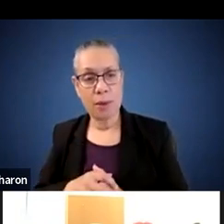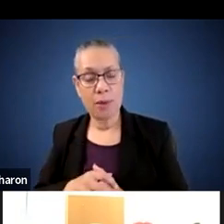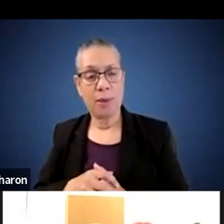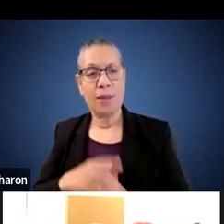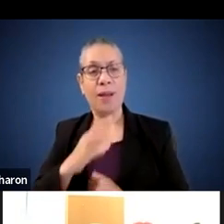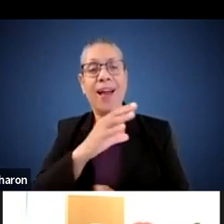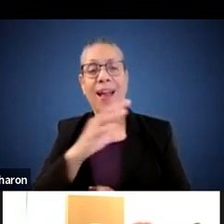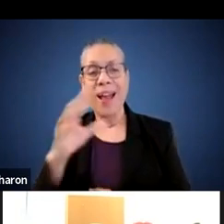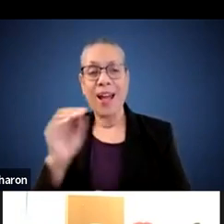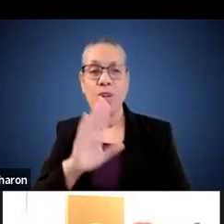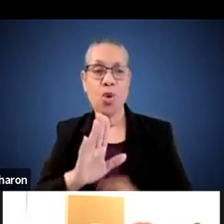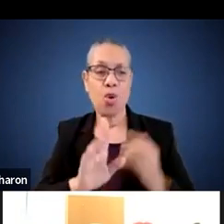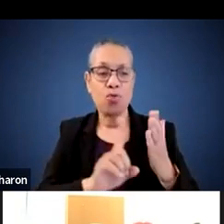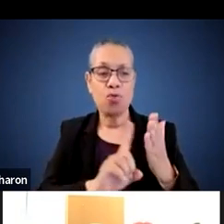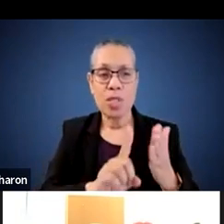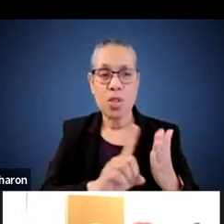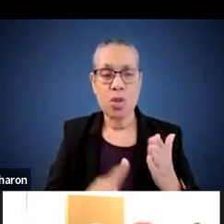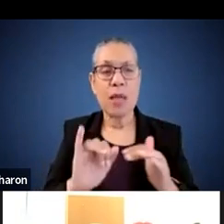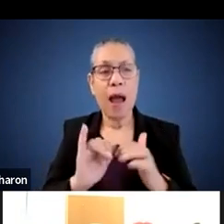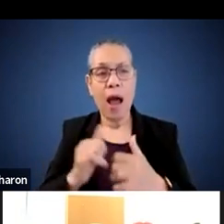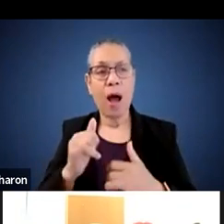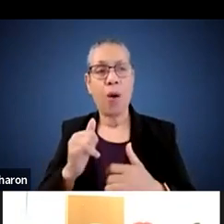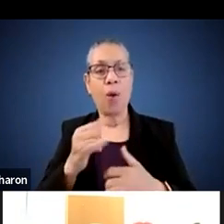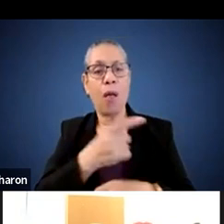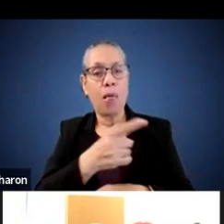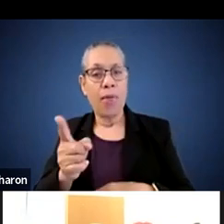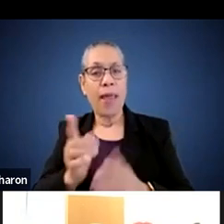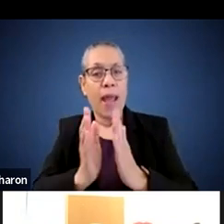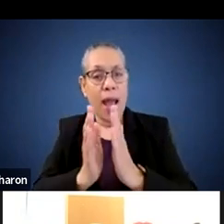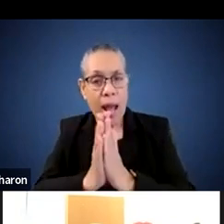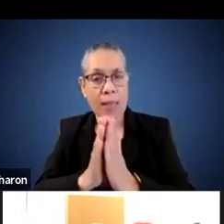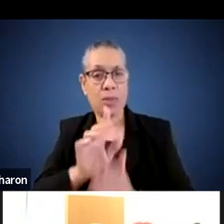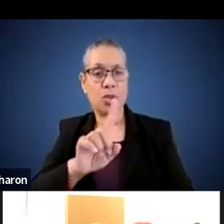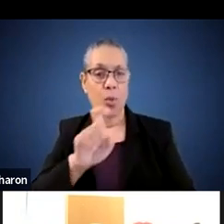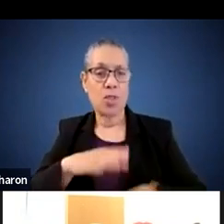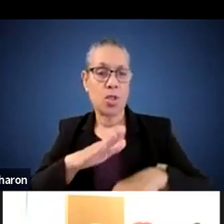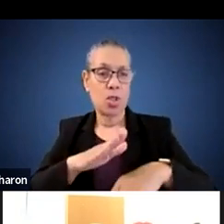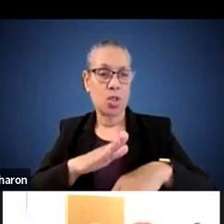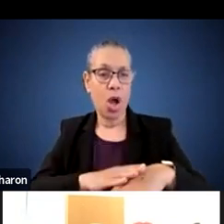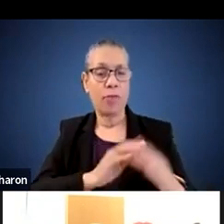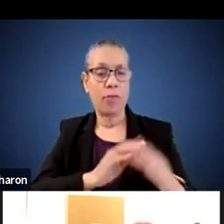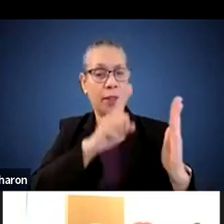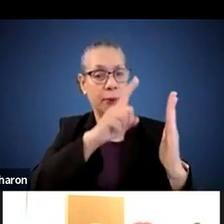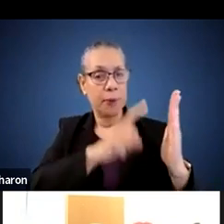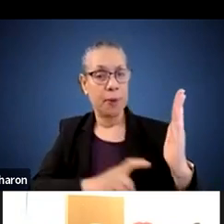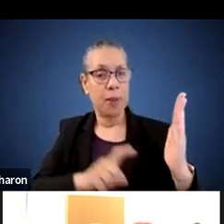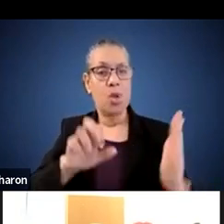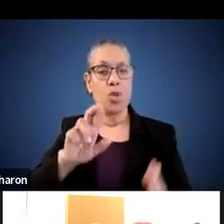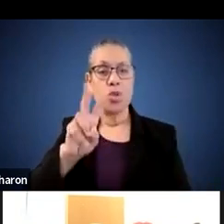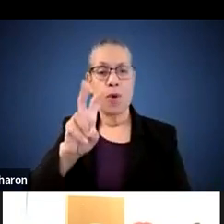the research about how the questions are formed and what say we have on that so thank you for us thank